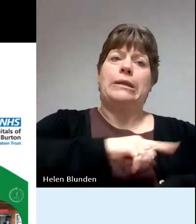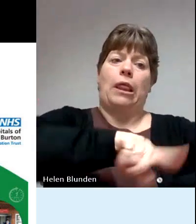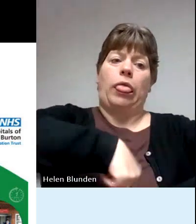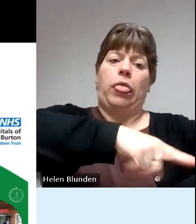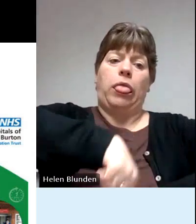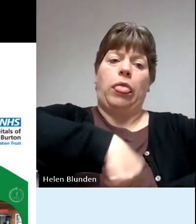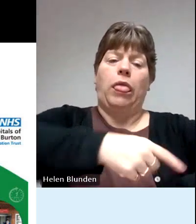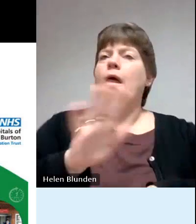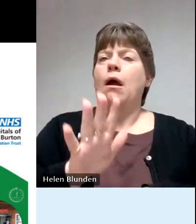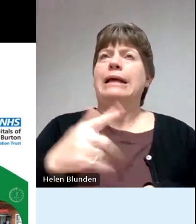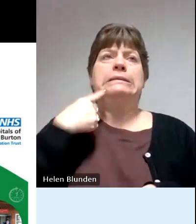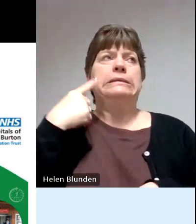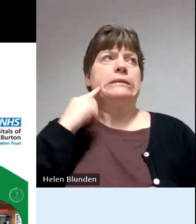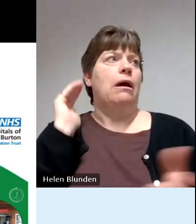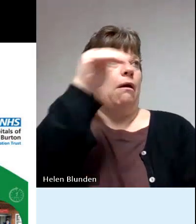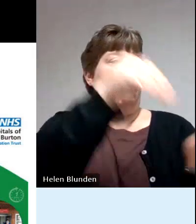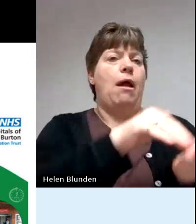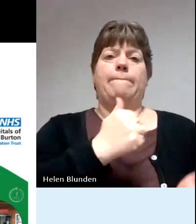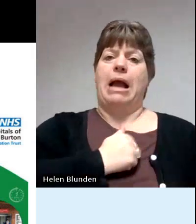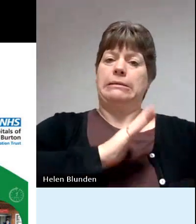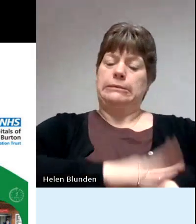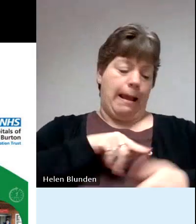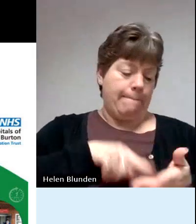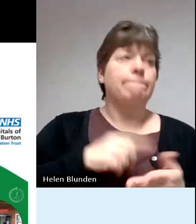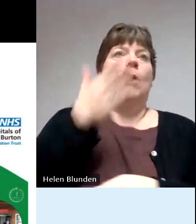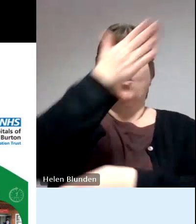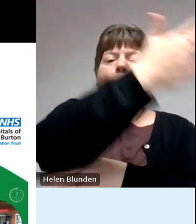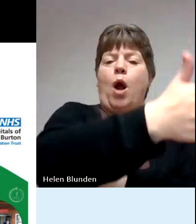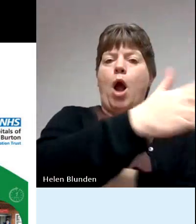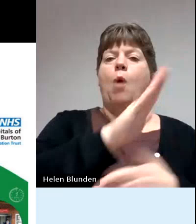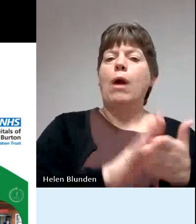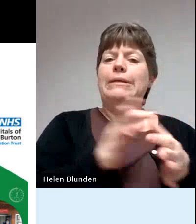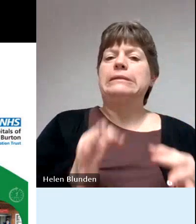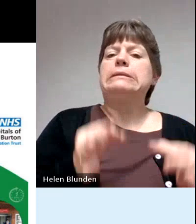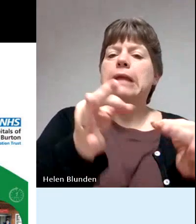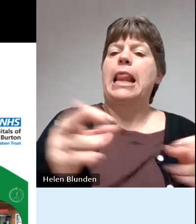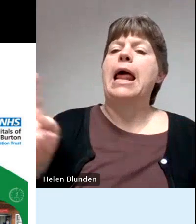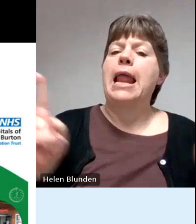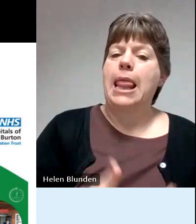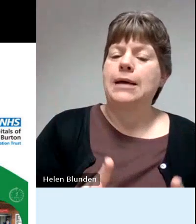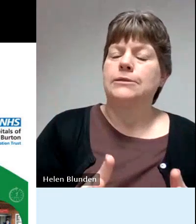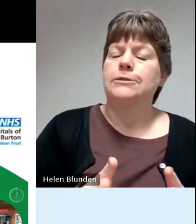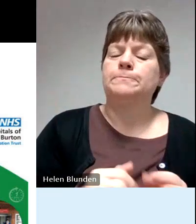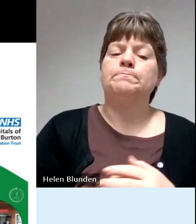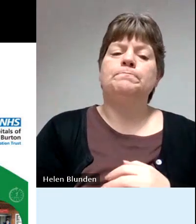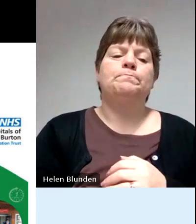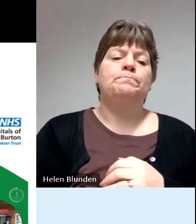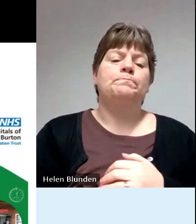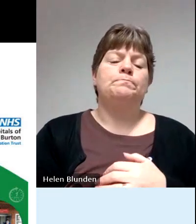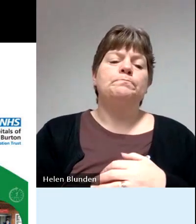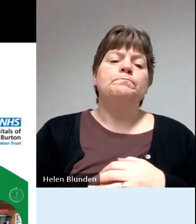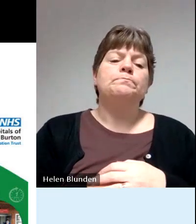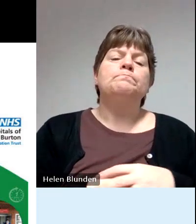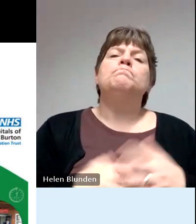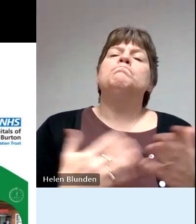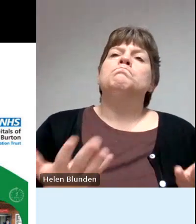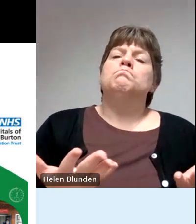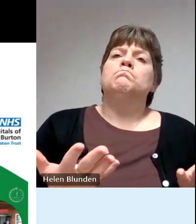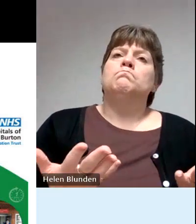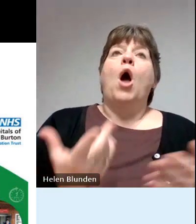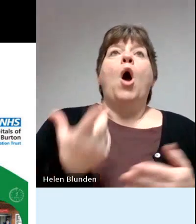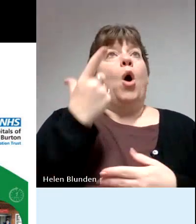plan, and it means that you're delayed less when you actually go to the urgent treatment centre. Of course, you can